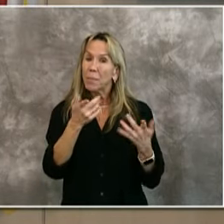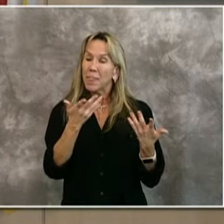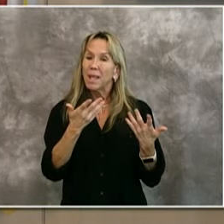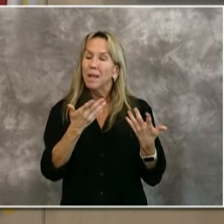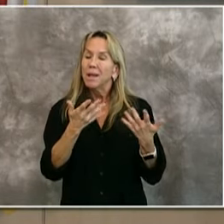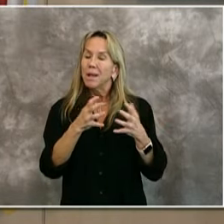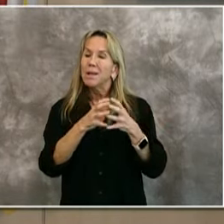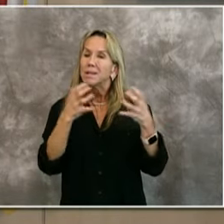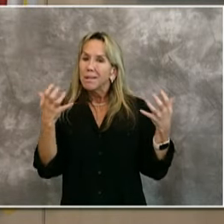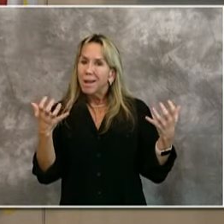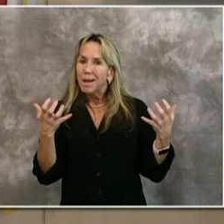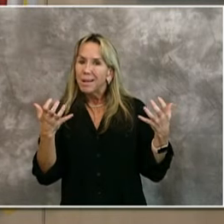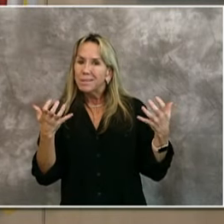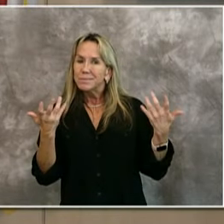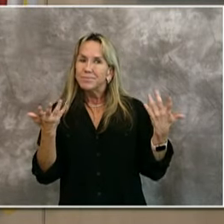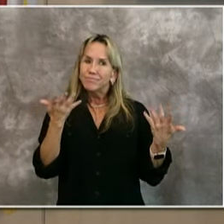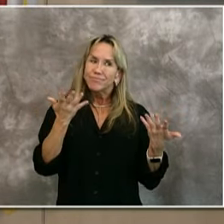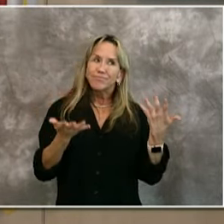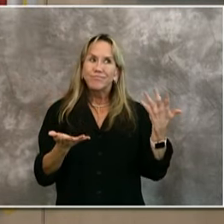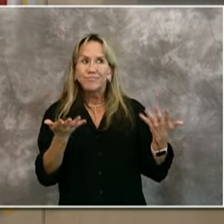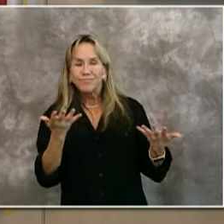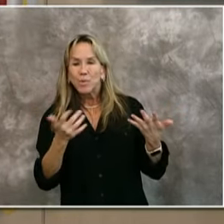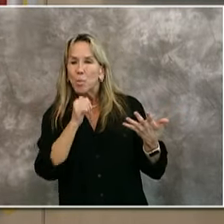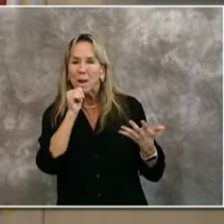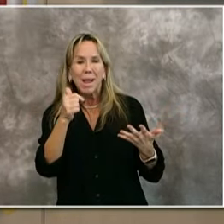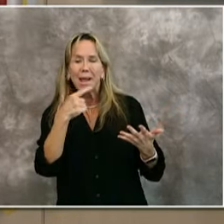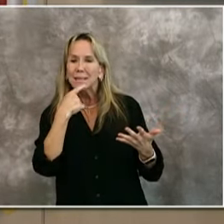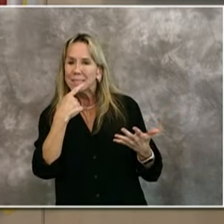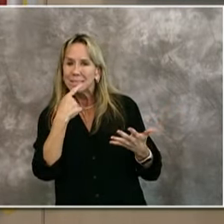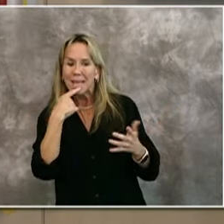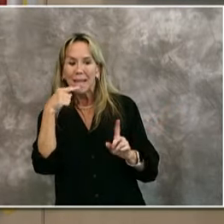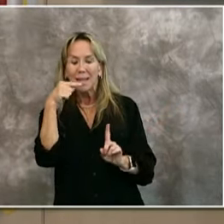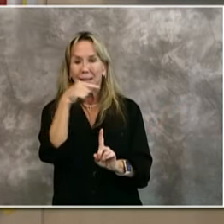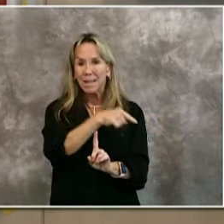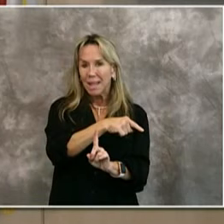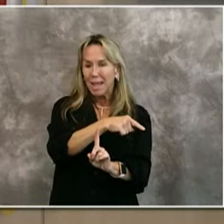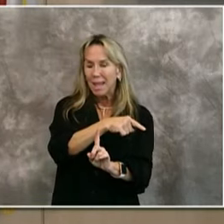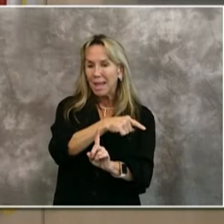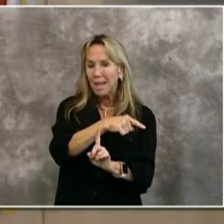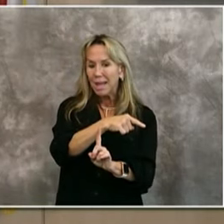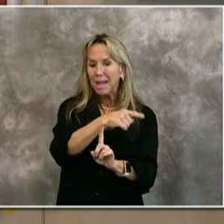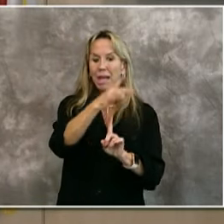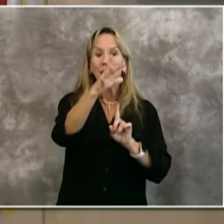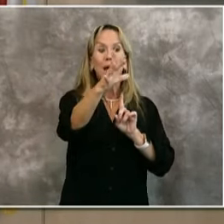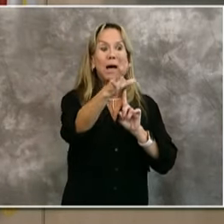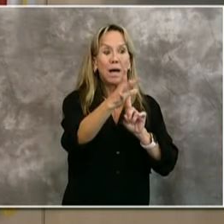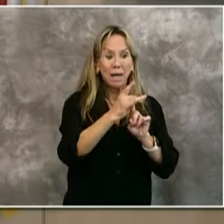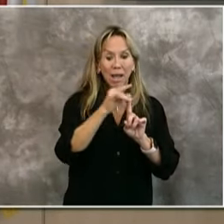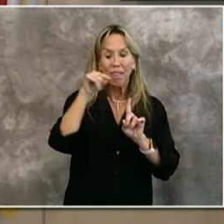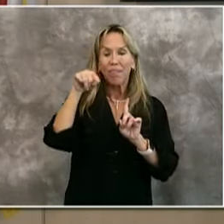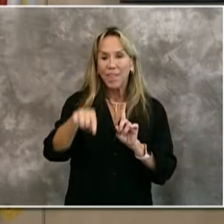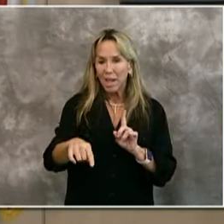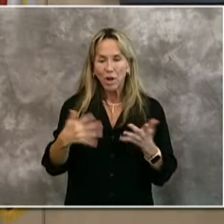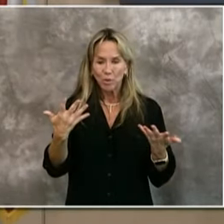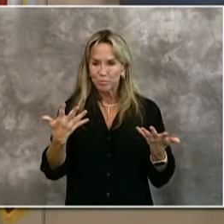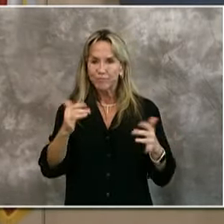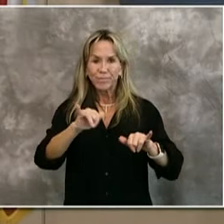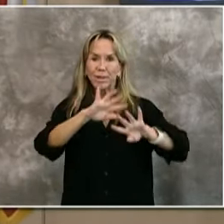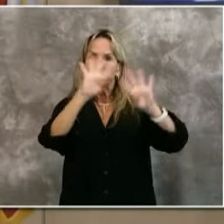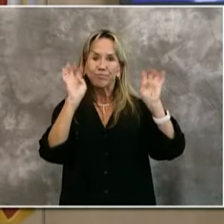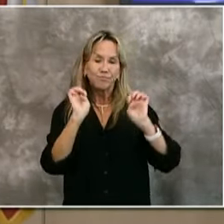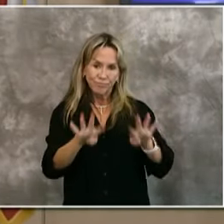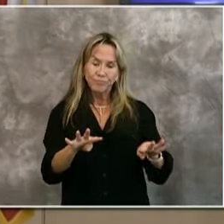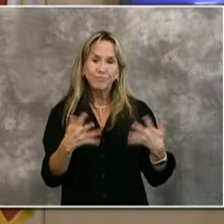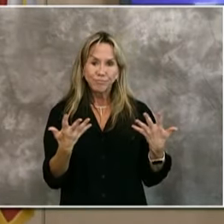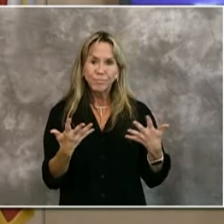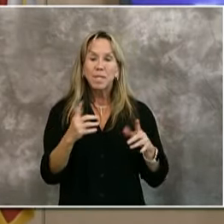to talk about, and we're not saying that those individuals contracted their infections at those events. It's just that it's among the things